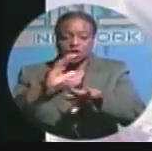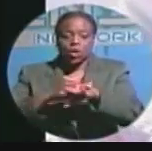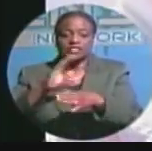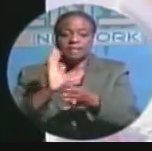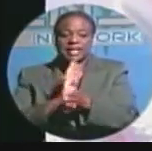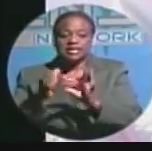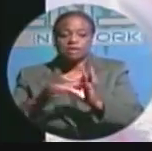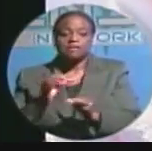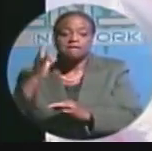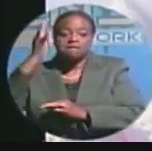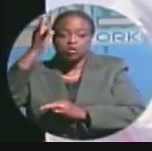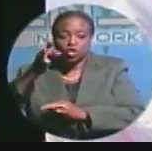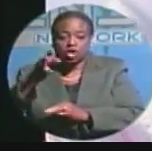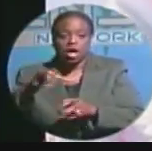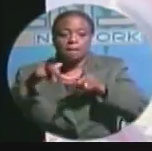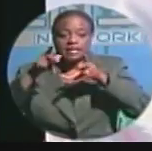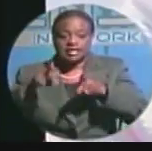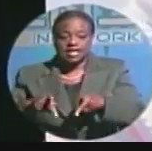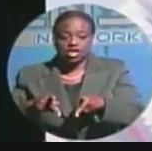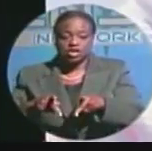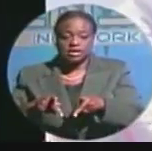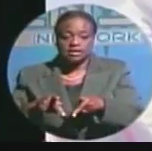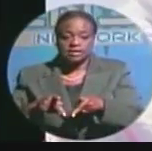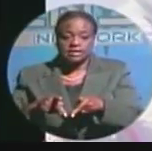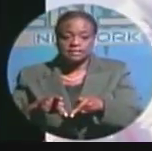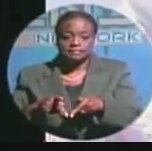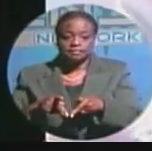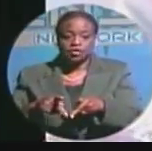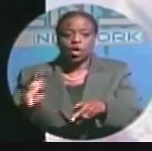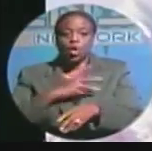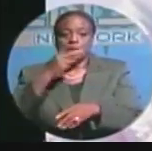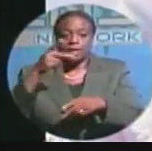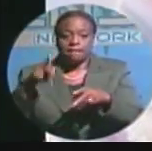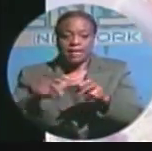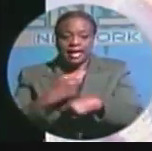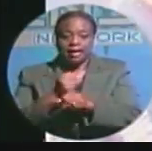future potential occurrences, and therefore you make a decision that might cost you more.